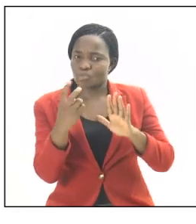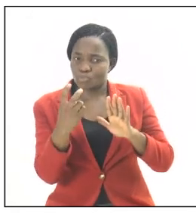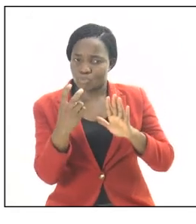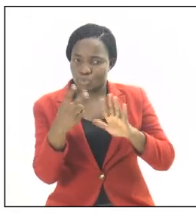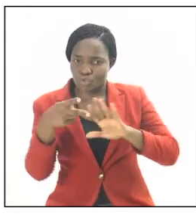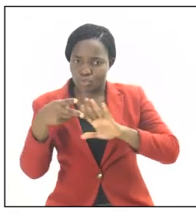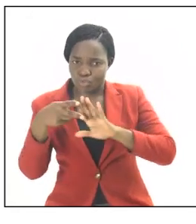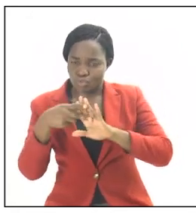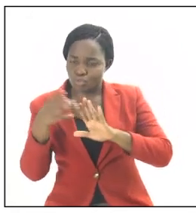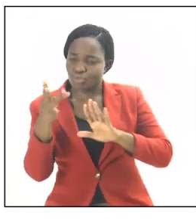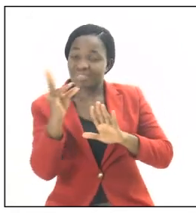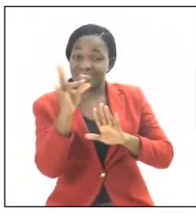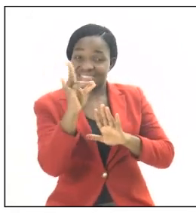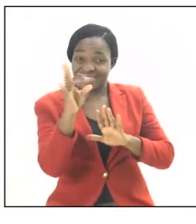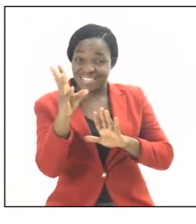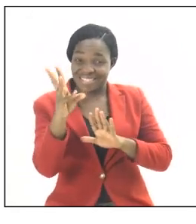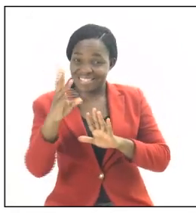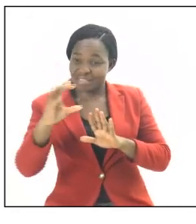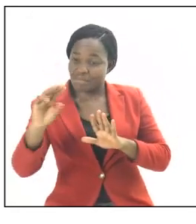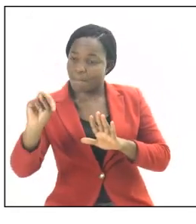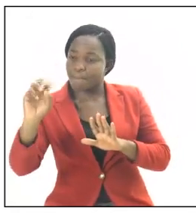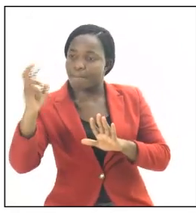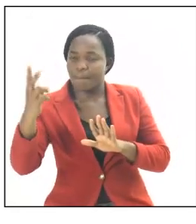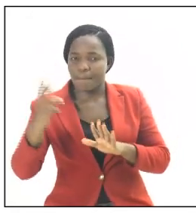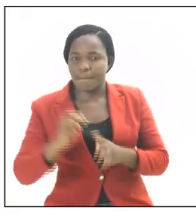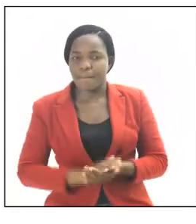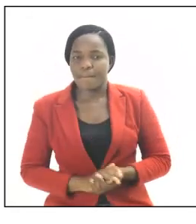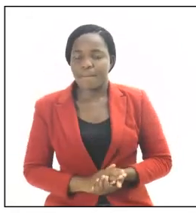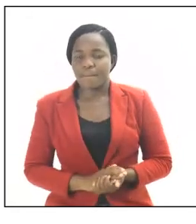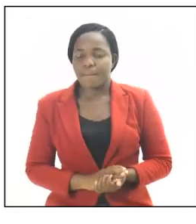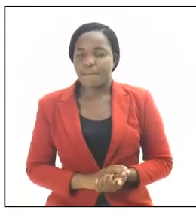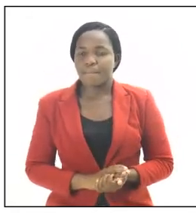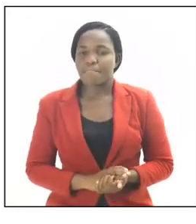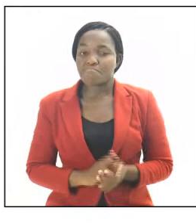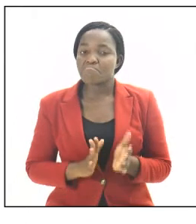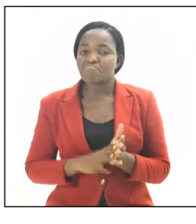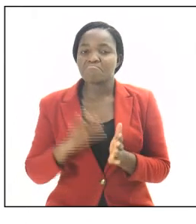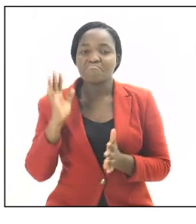is 76 centimeters squared.